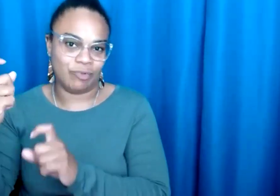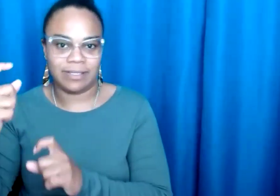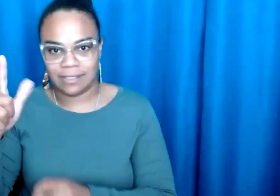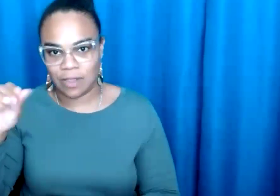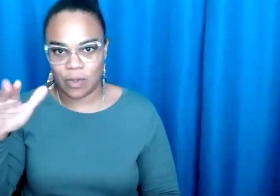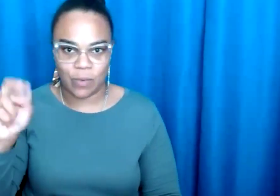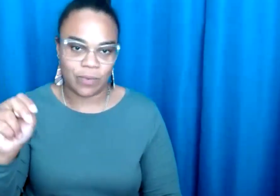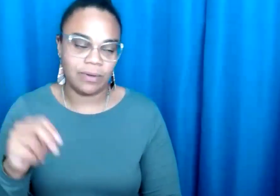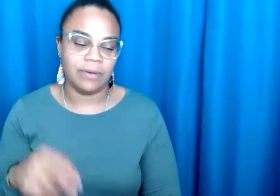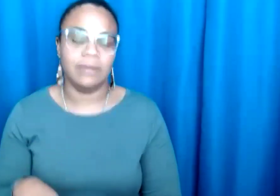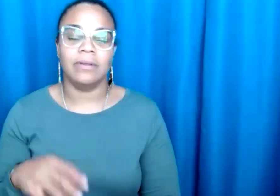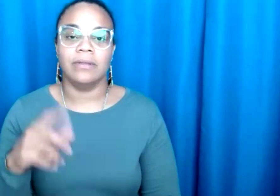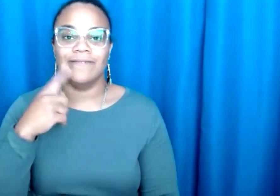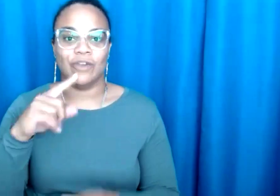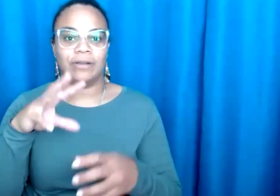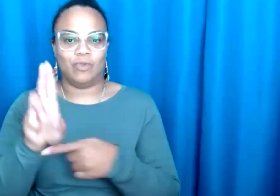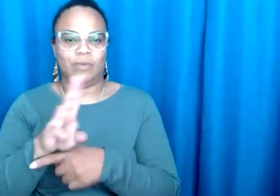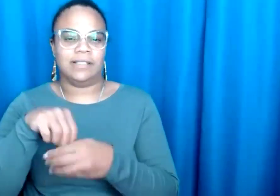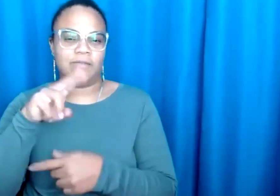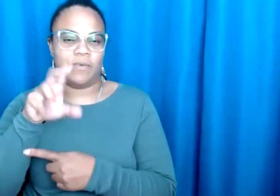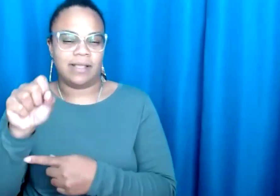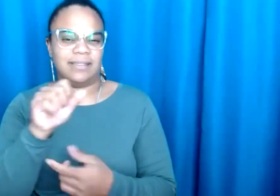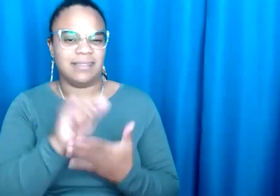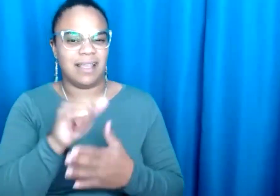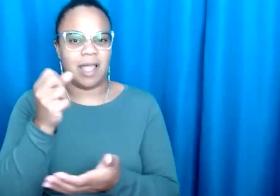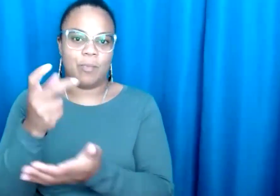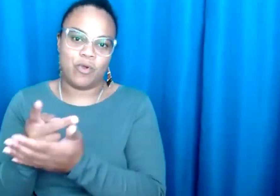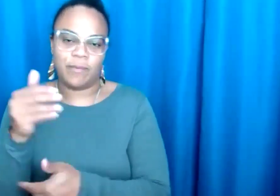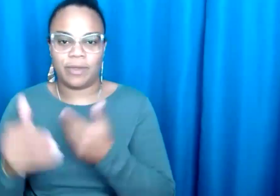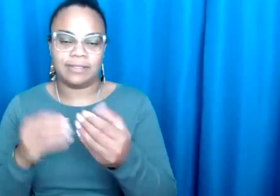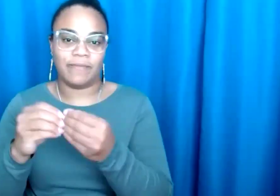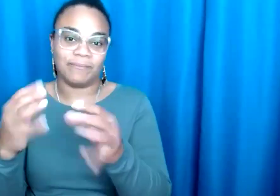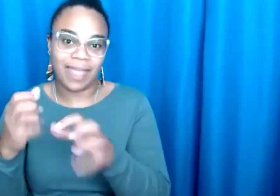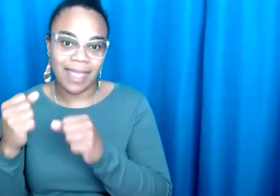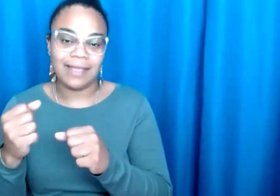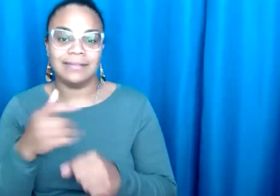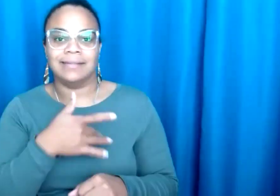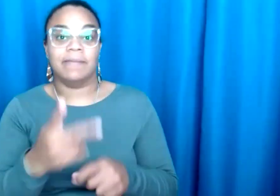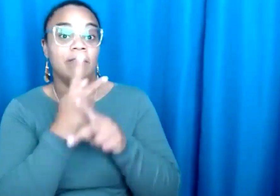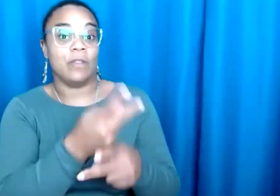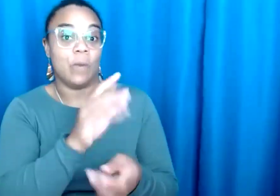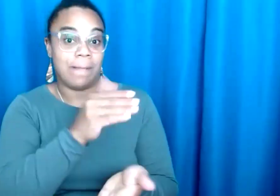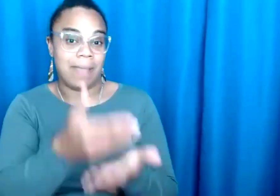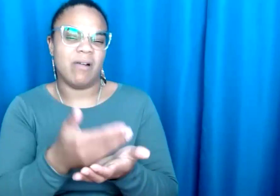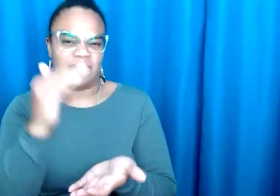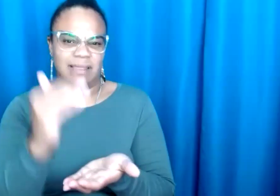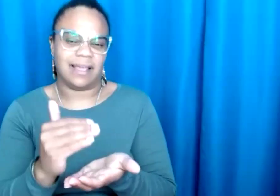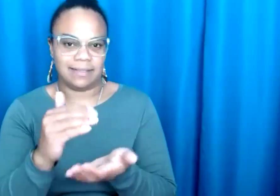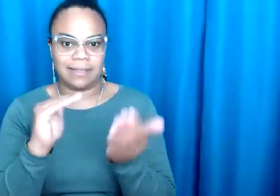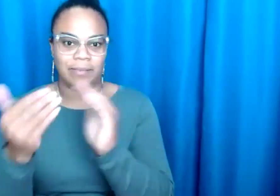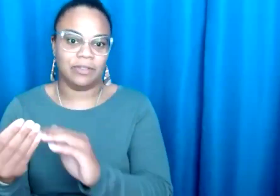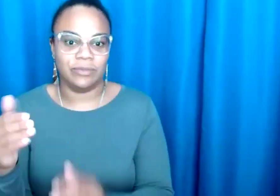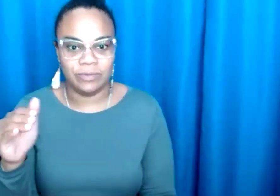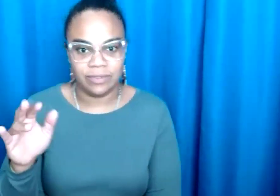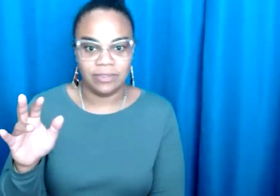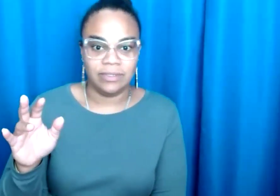The approval process is faster, the dollar amount is smaller, than the standard, say, 7A loan, which is